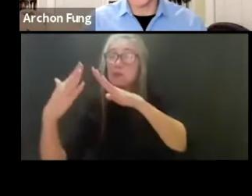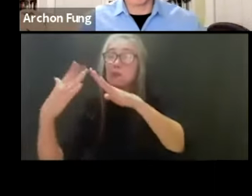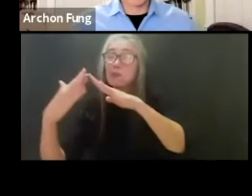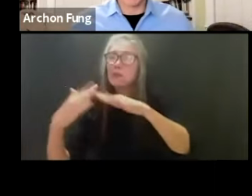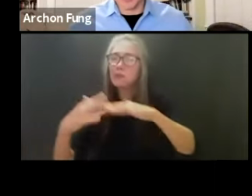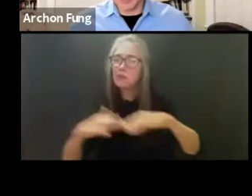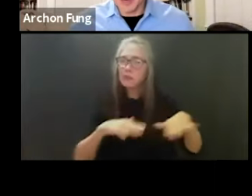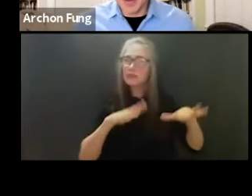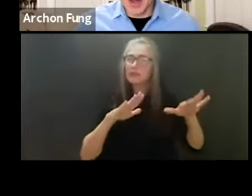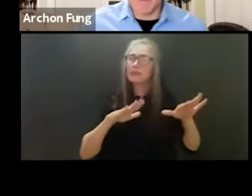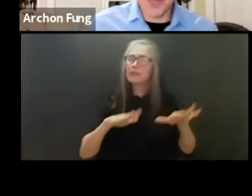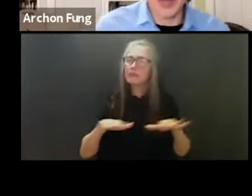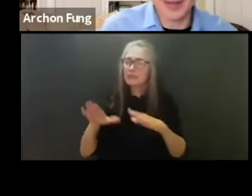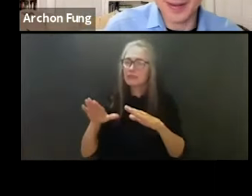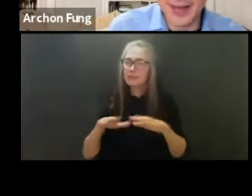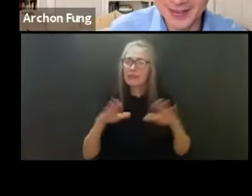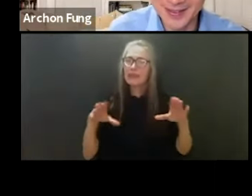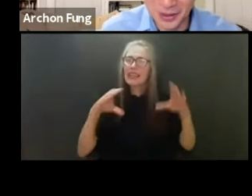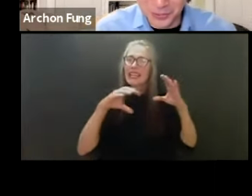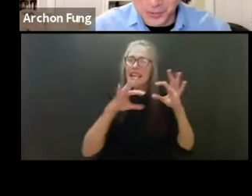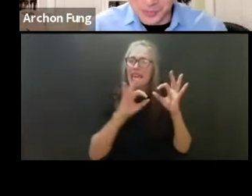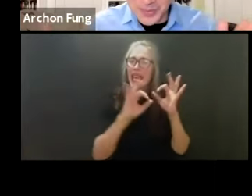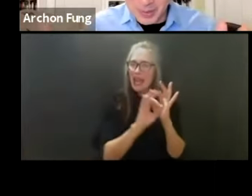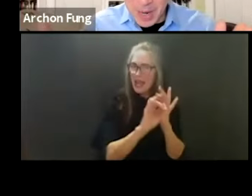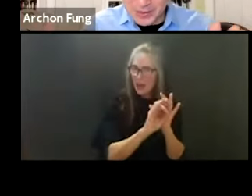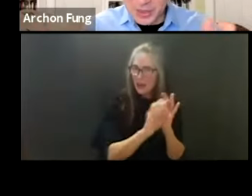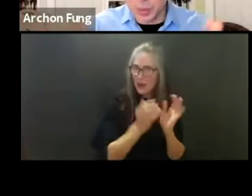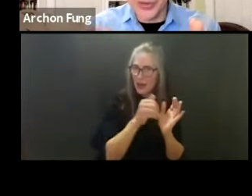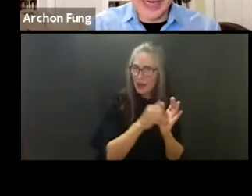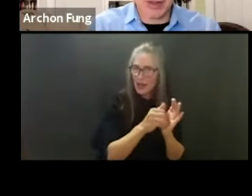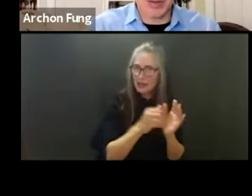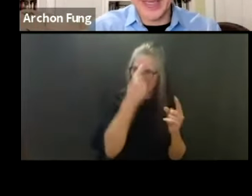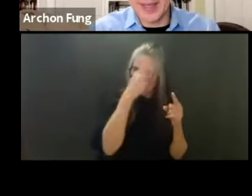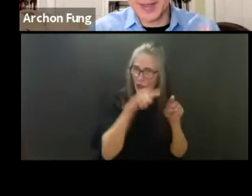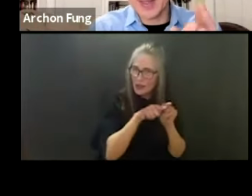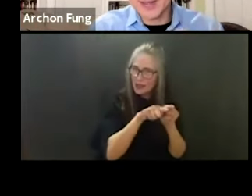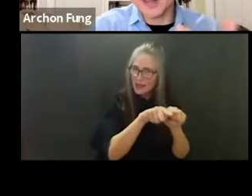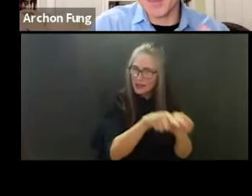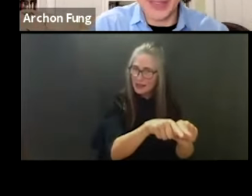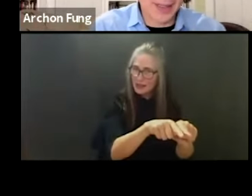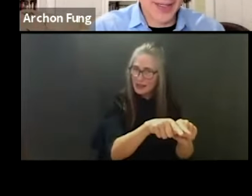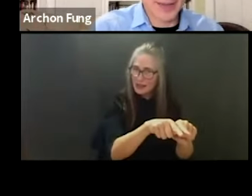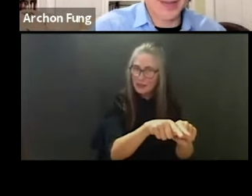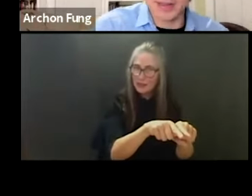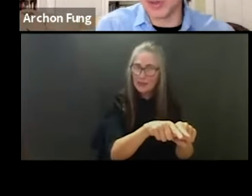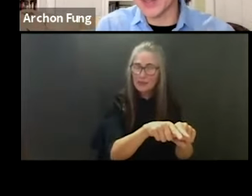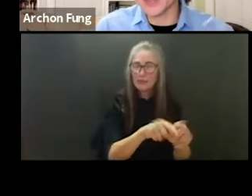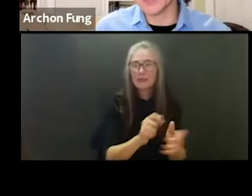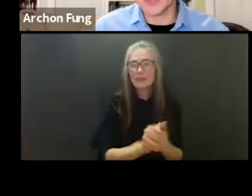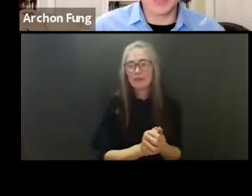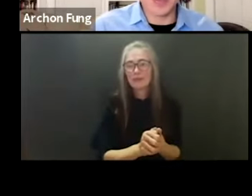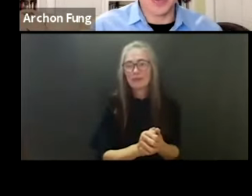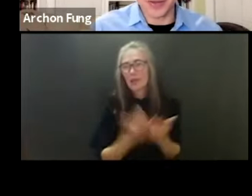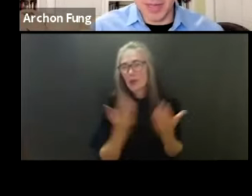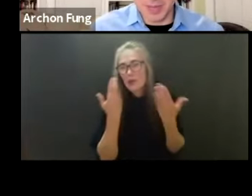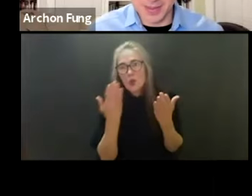kind of period. And so politics will narrow again to something like this liberal elite